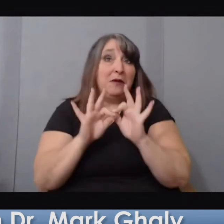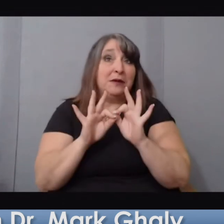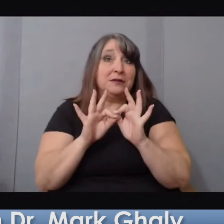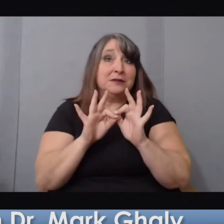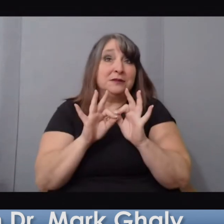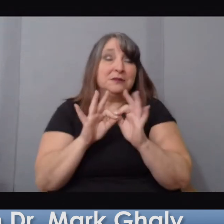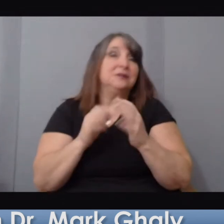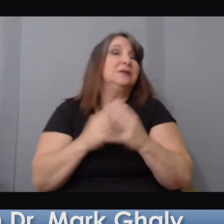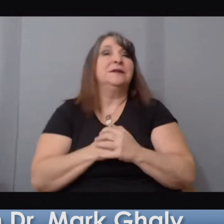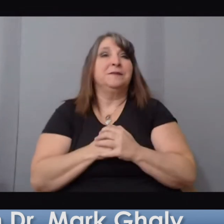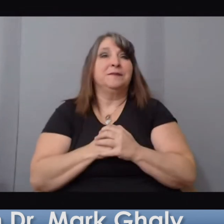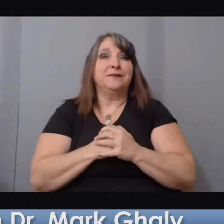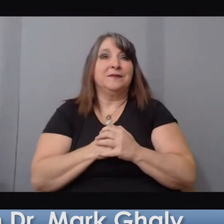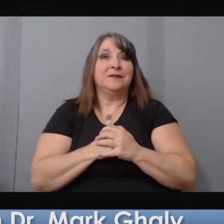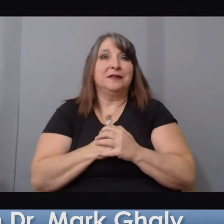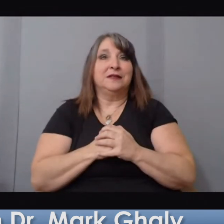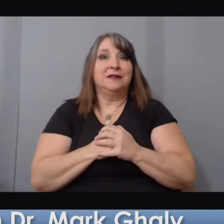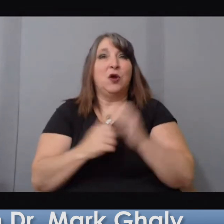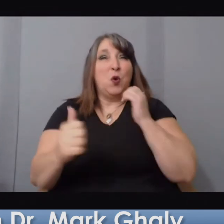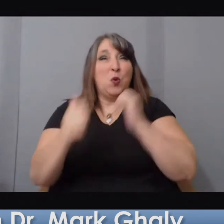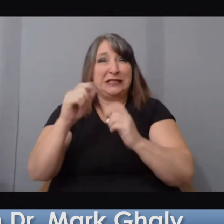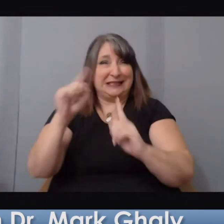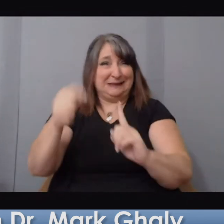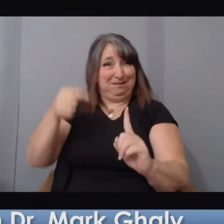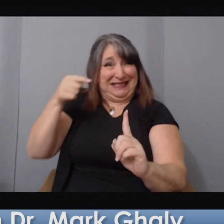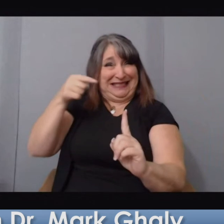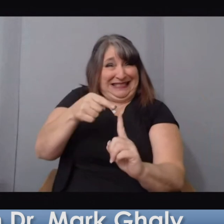to the specific piece of